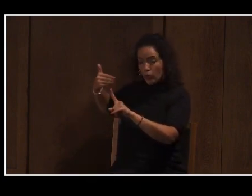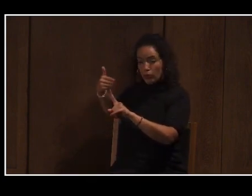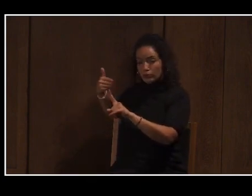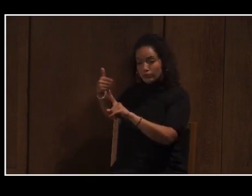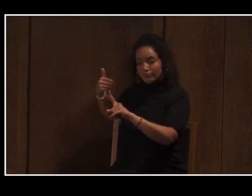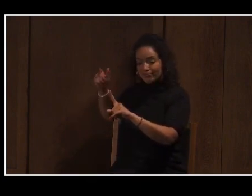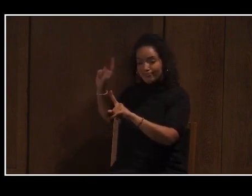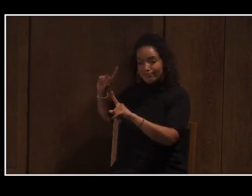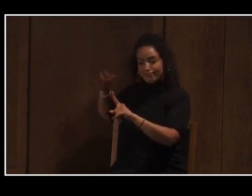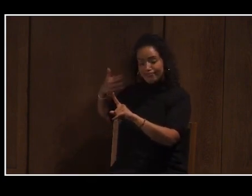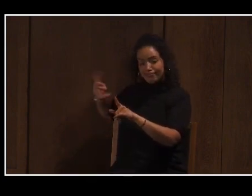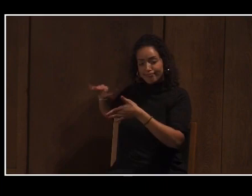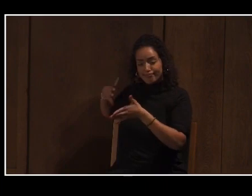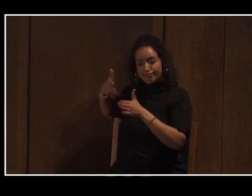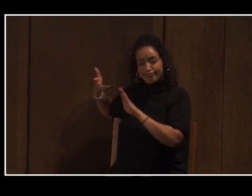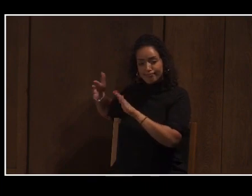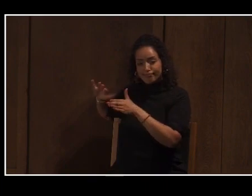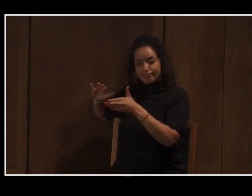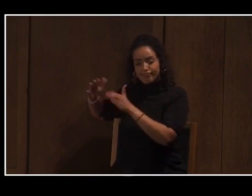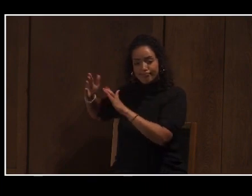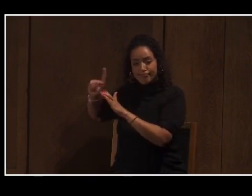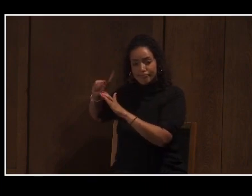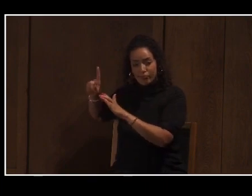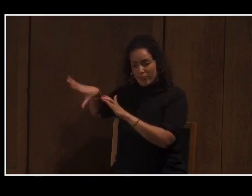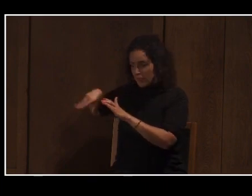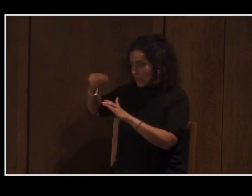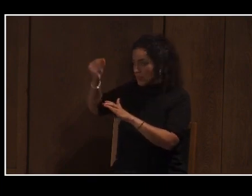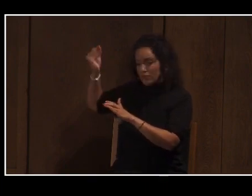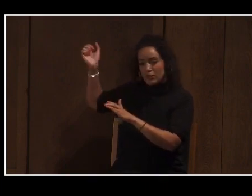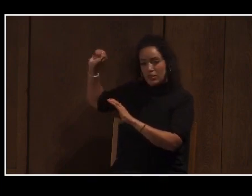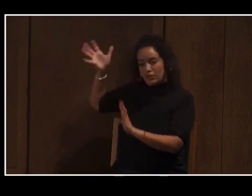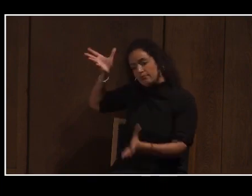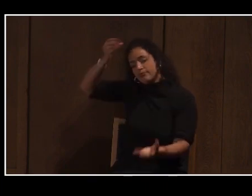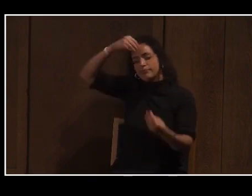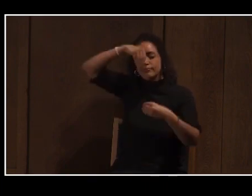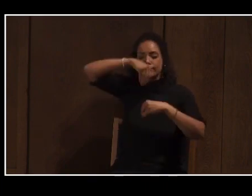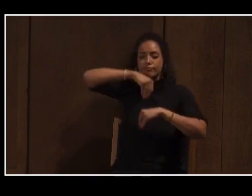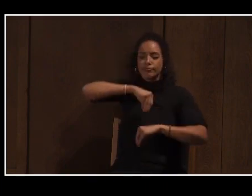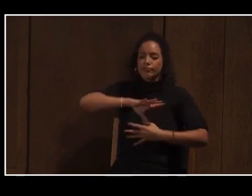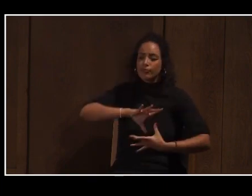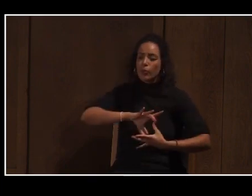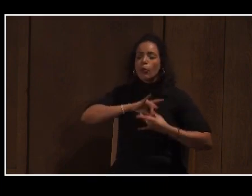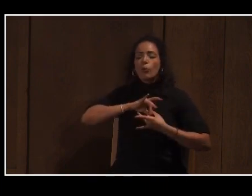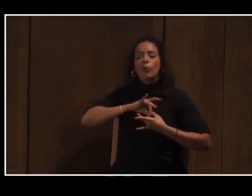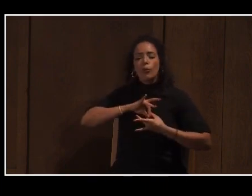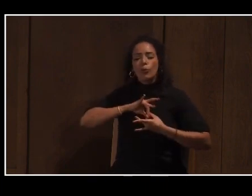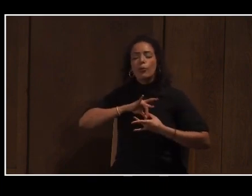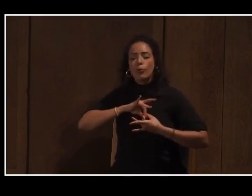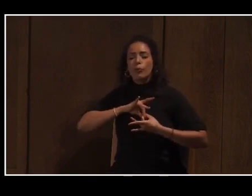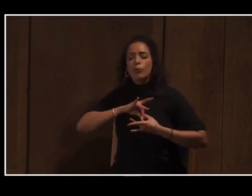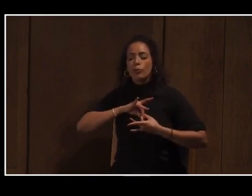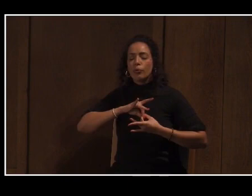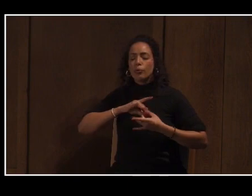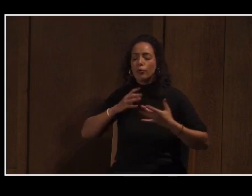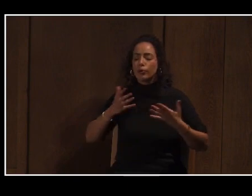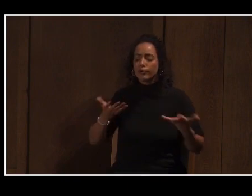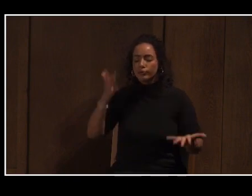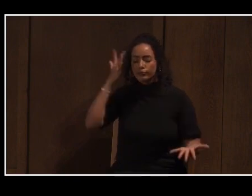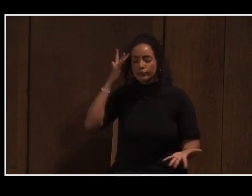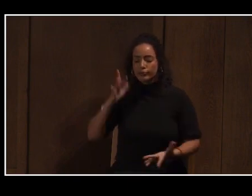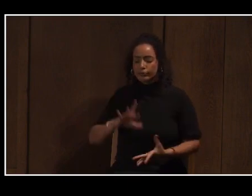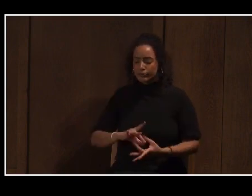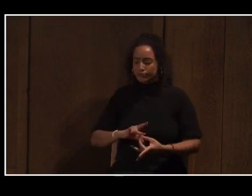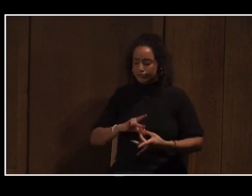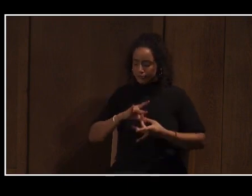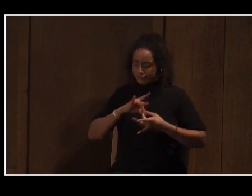right now but are fully with us in spirit. Just want you to center and sense who we've